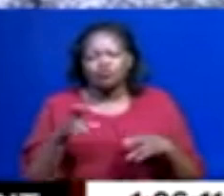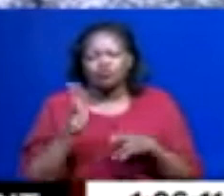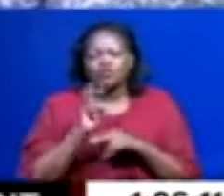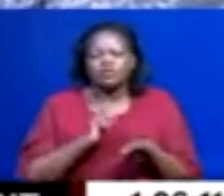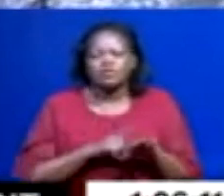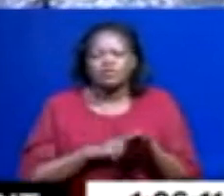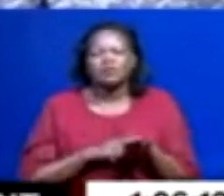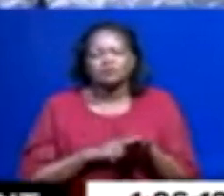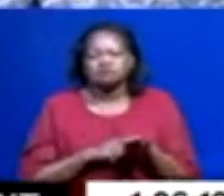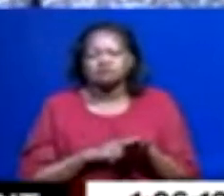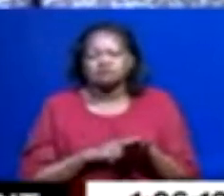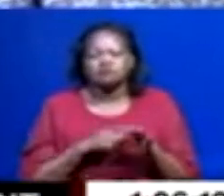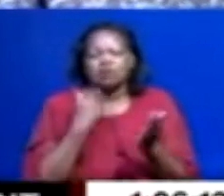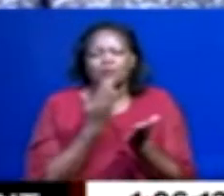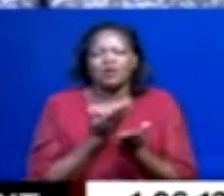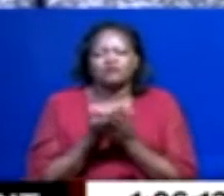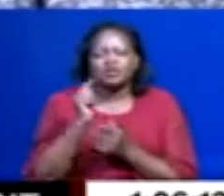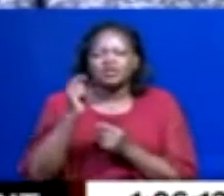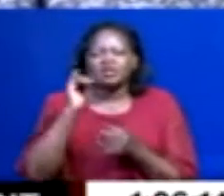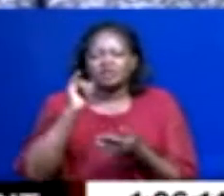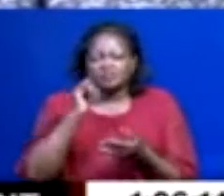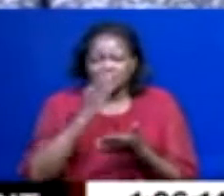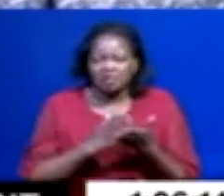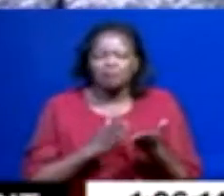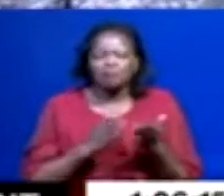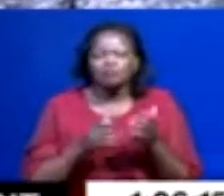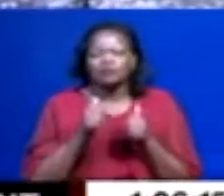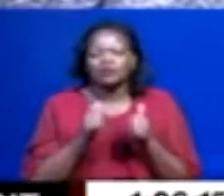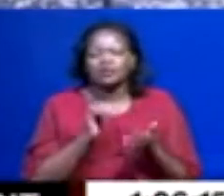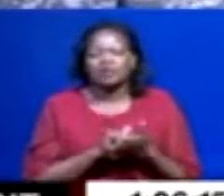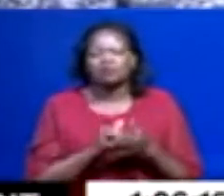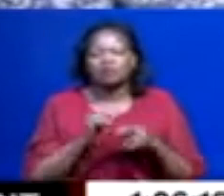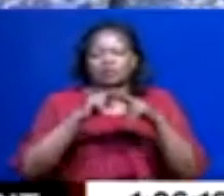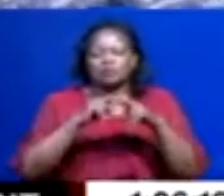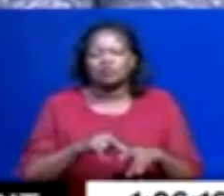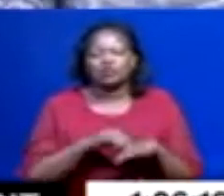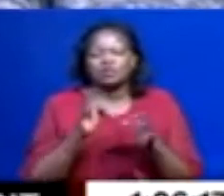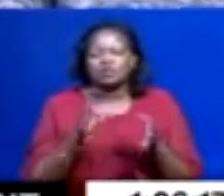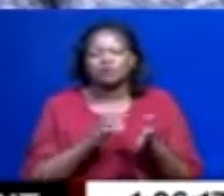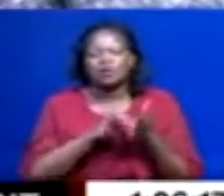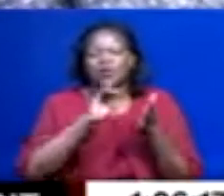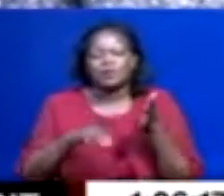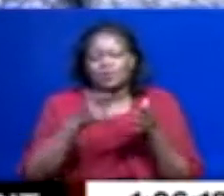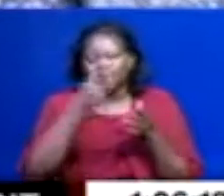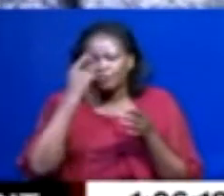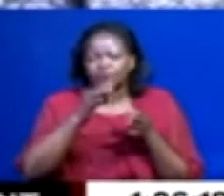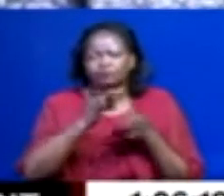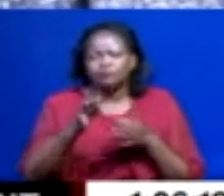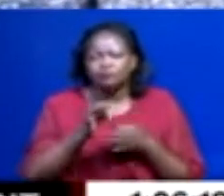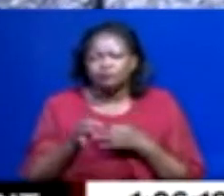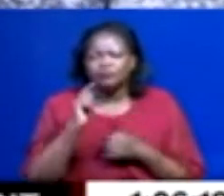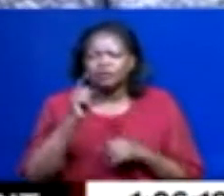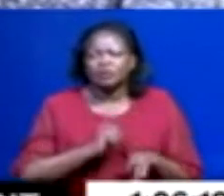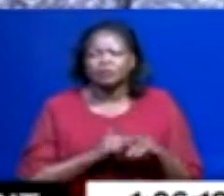bid, and some of which that we relied on and invoked in terms of the extension of the tender period. And